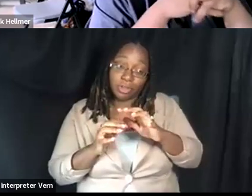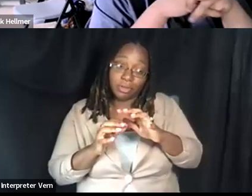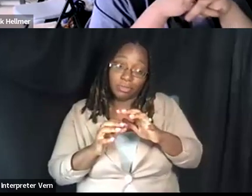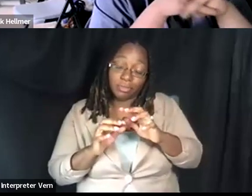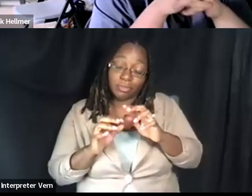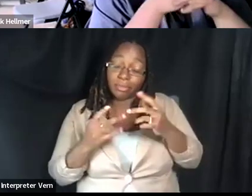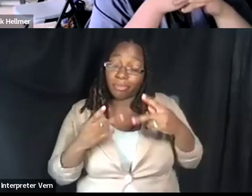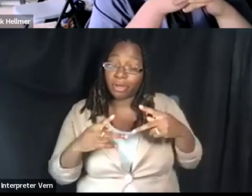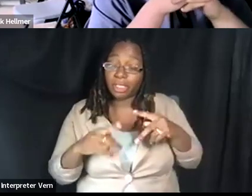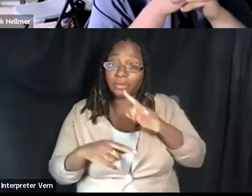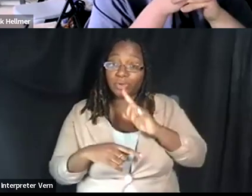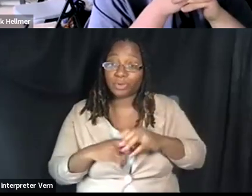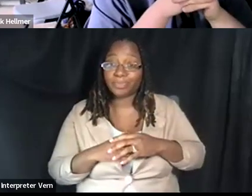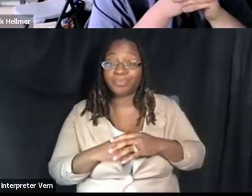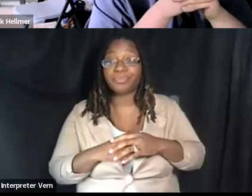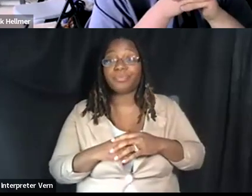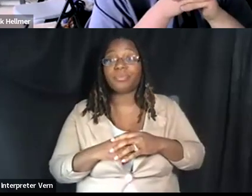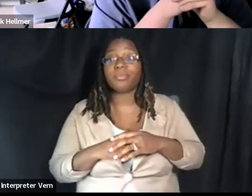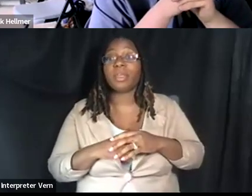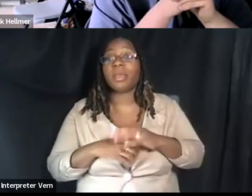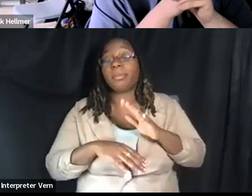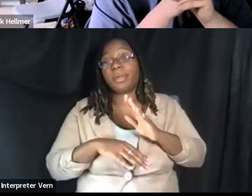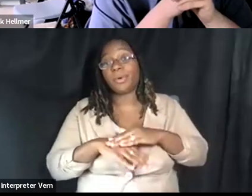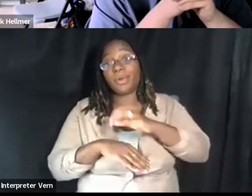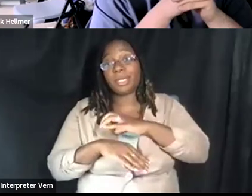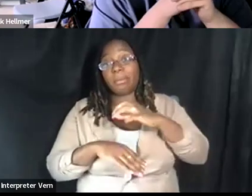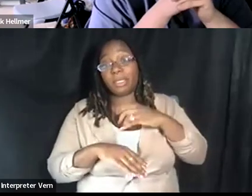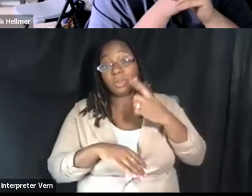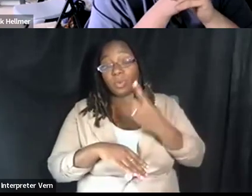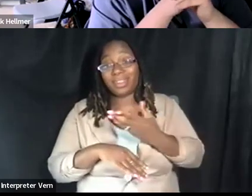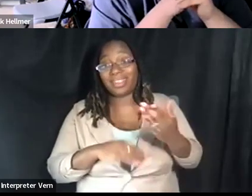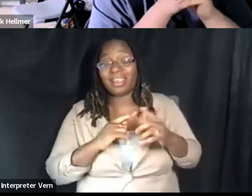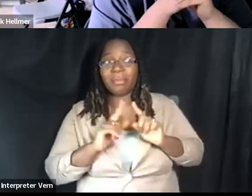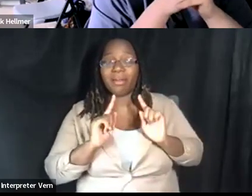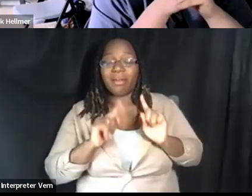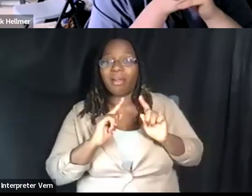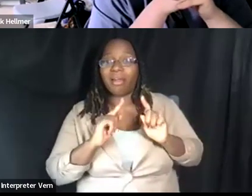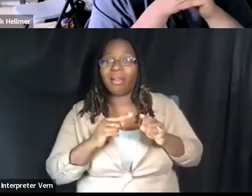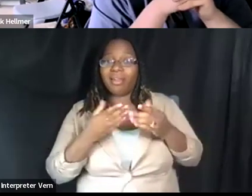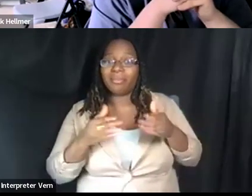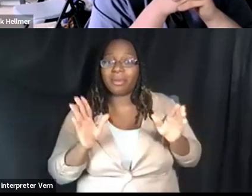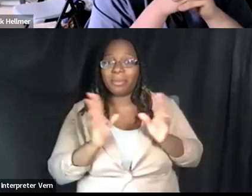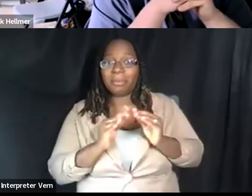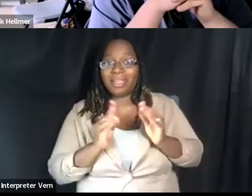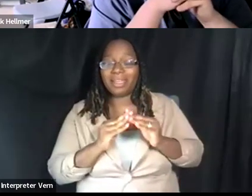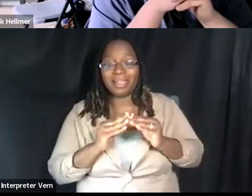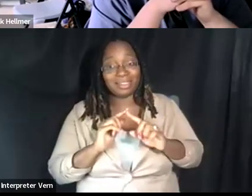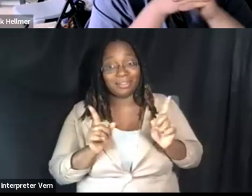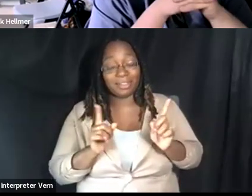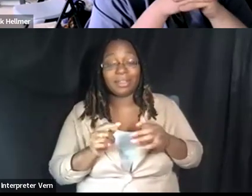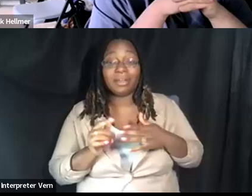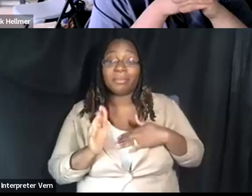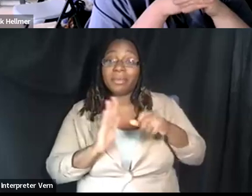say that being on the committee is one thing, but attending the public meetings is another. In the state that I come from,